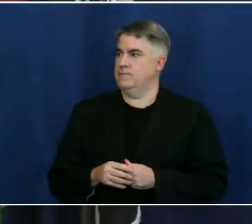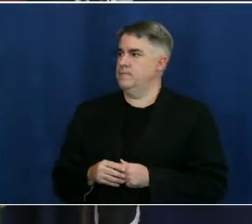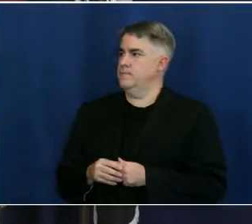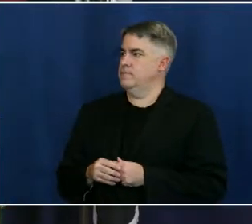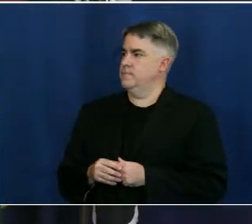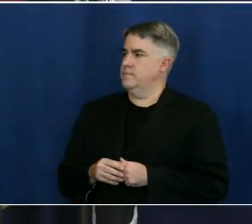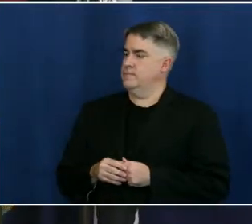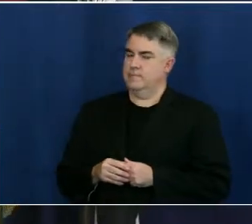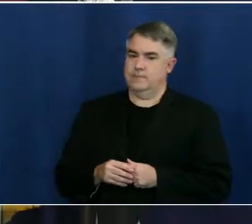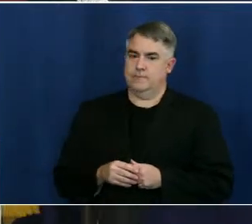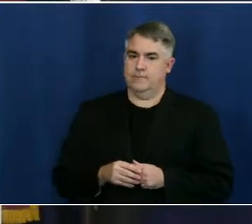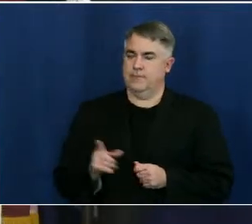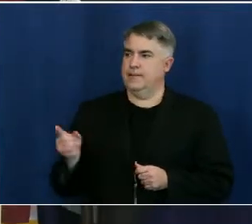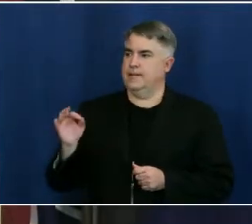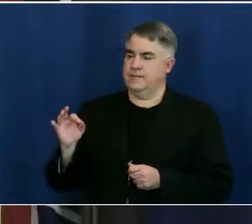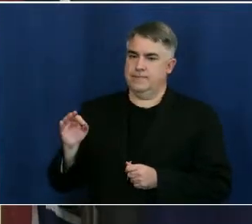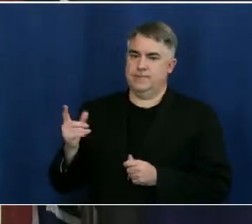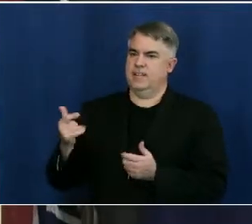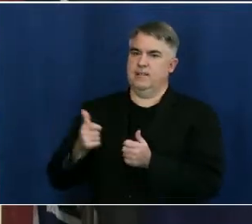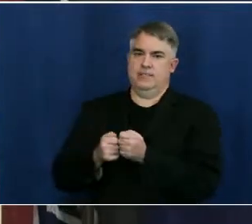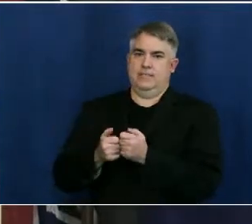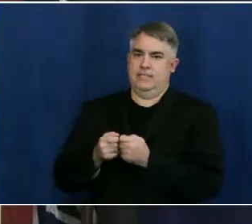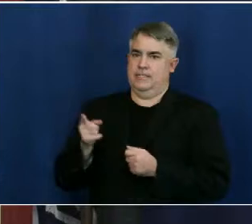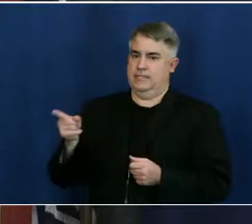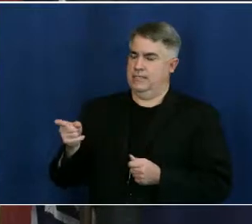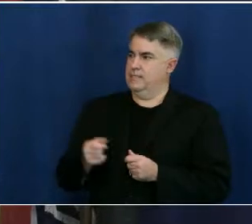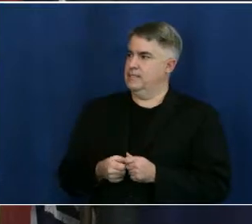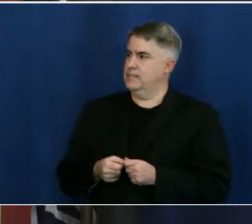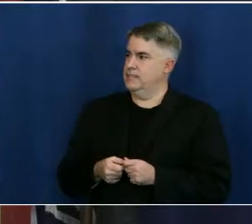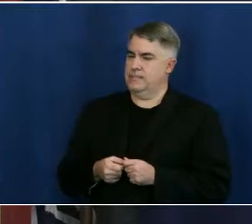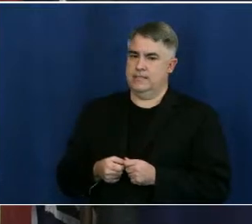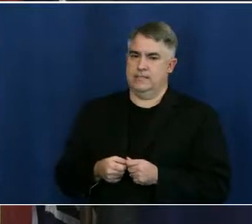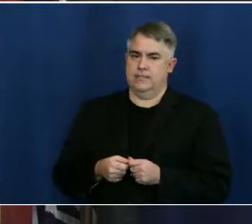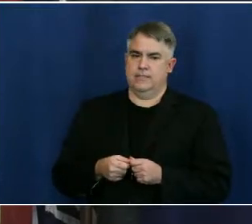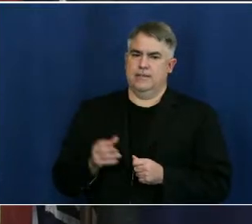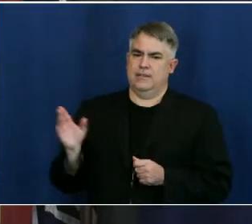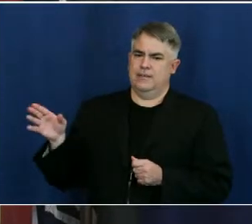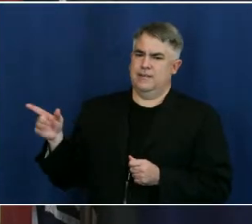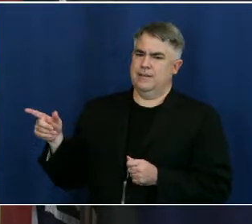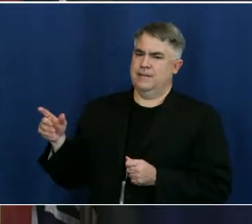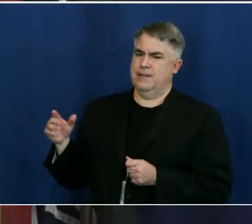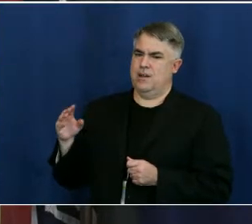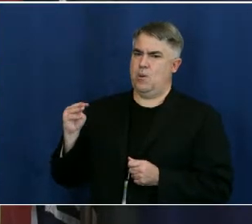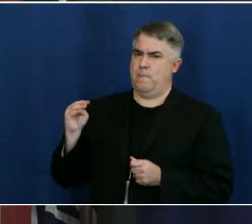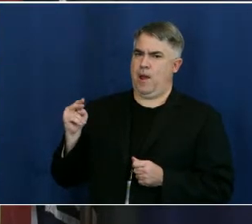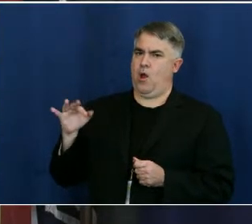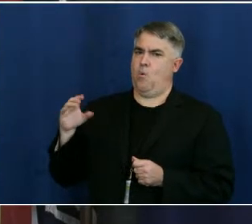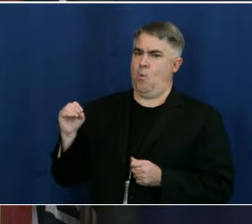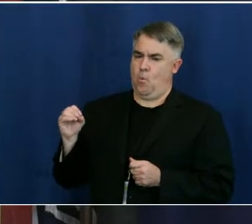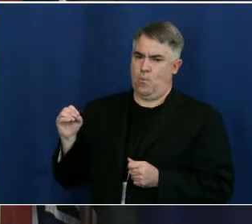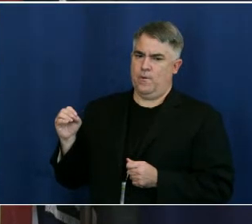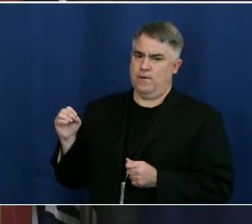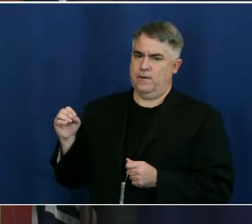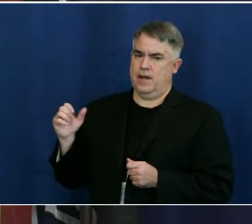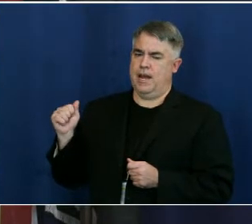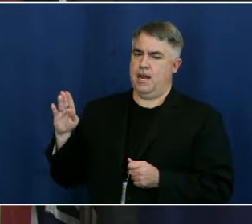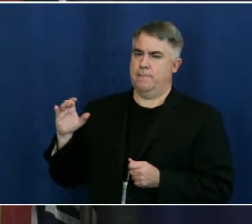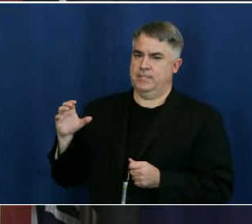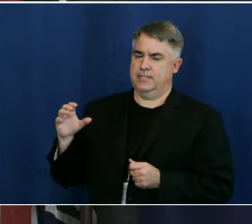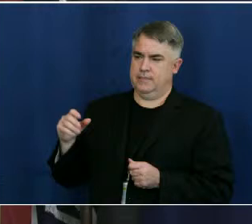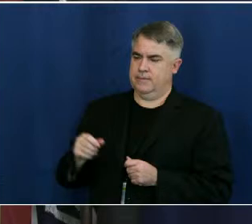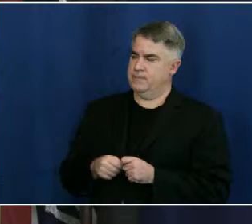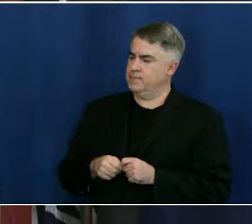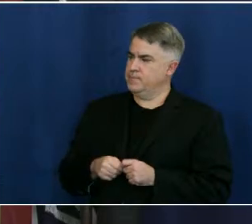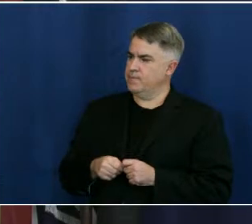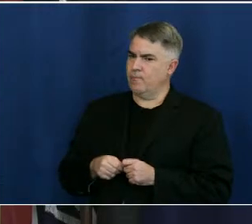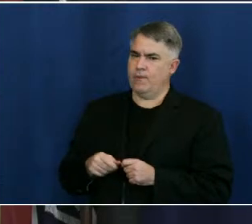All right, we'll go to our text-in questions. This one is from Mario Sevilla with ABC 10 News. What is the county